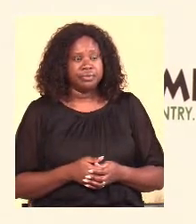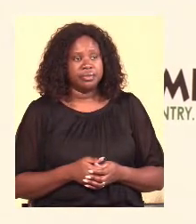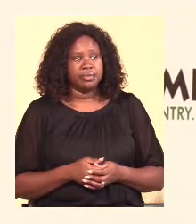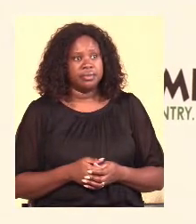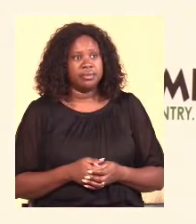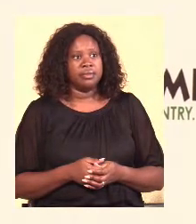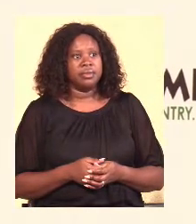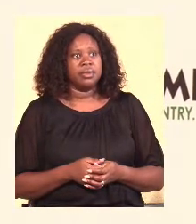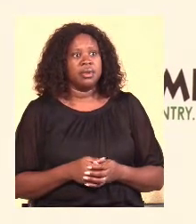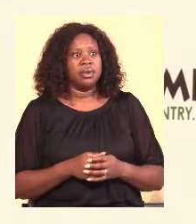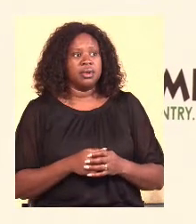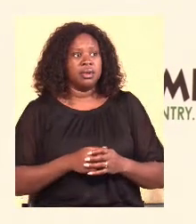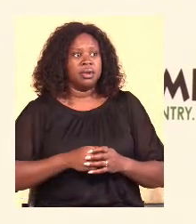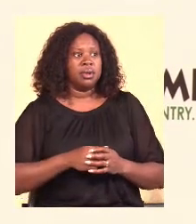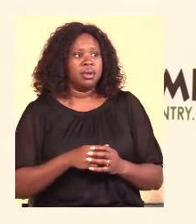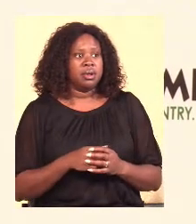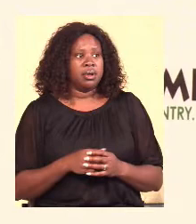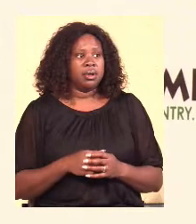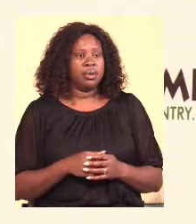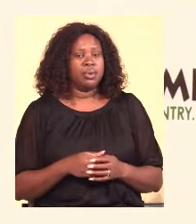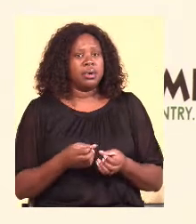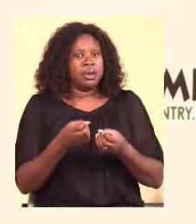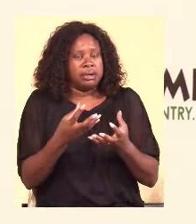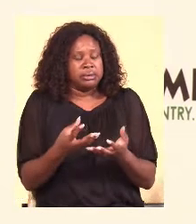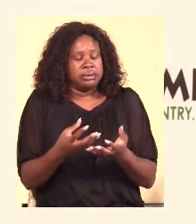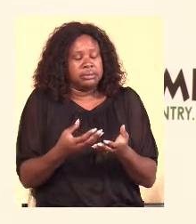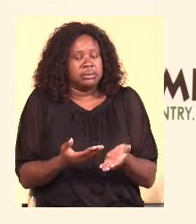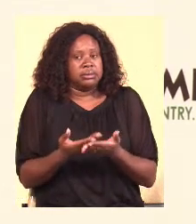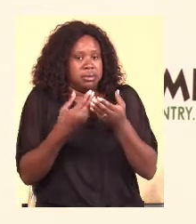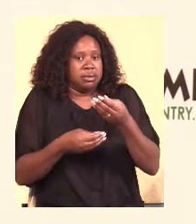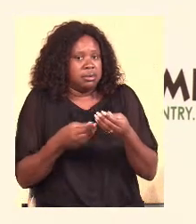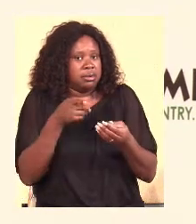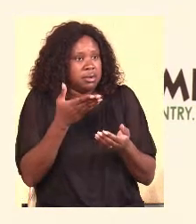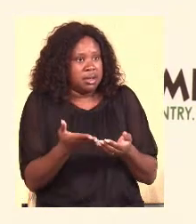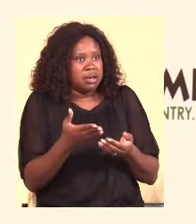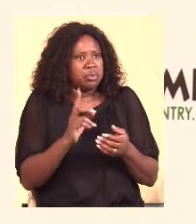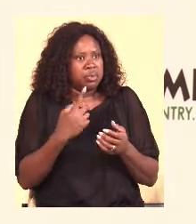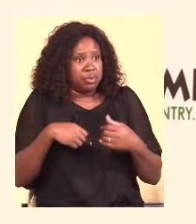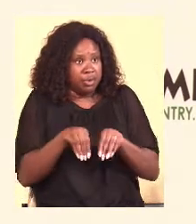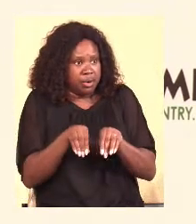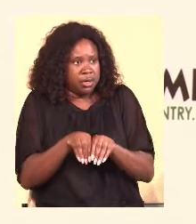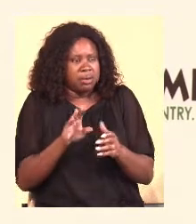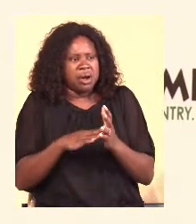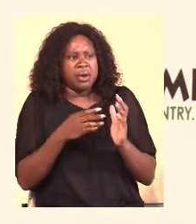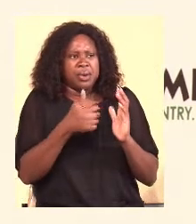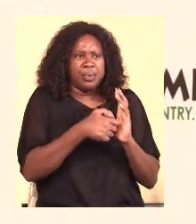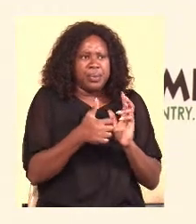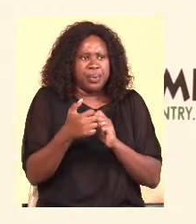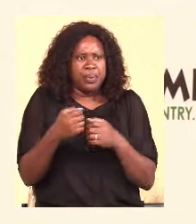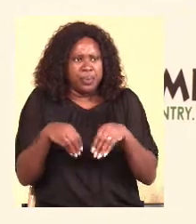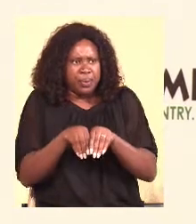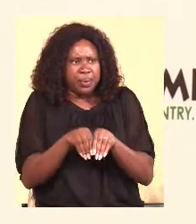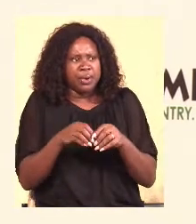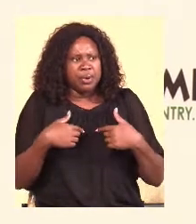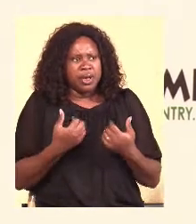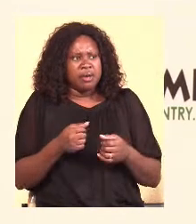our diagnostic lab to contribute to this effort. In terms of the production of the sanitizers, we have